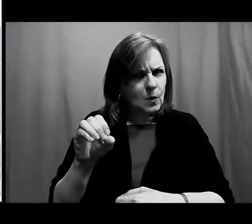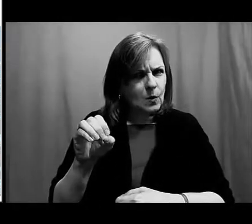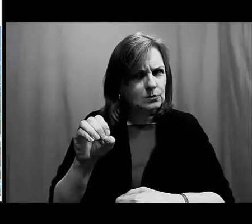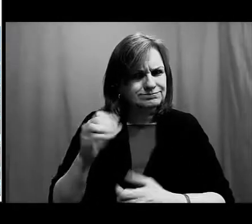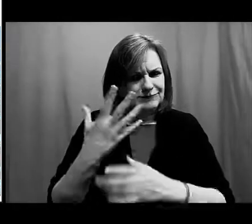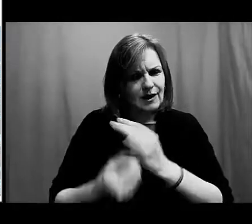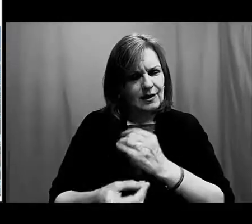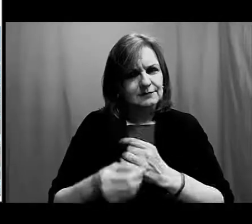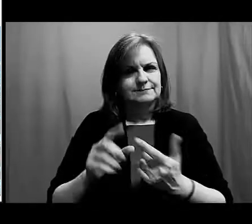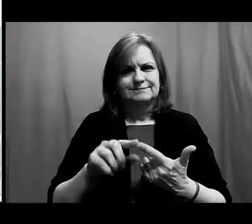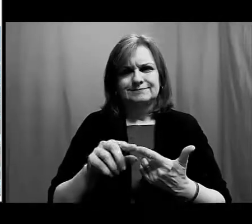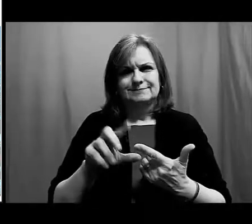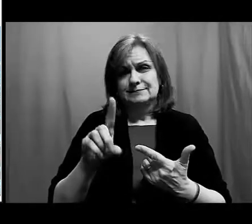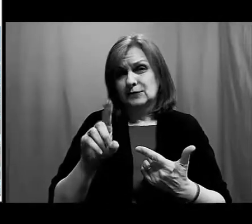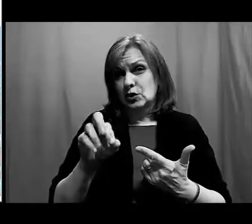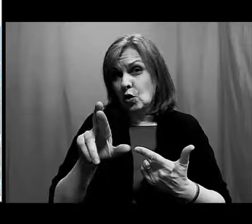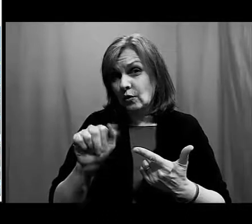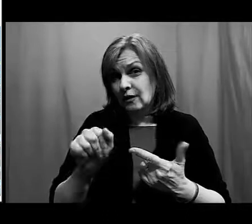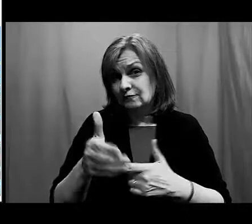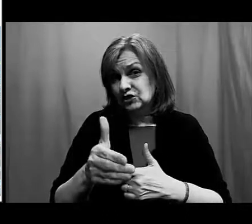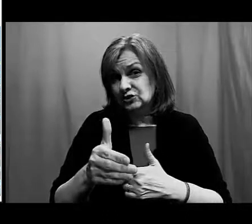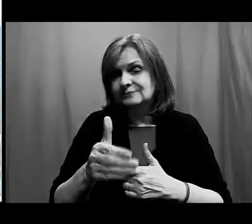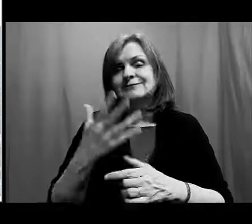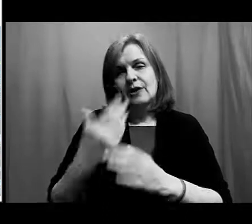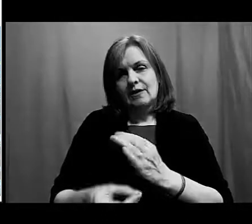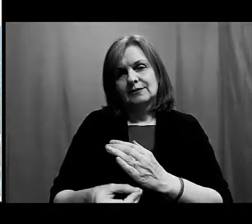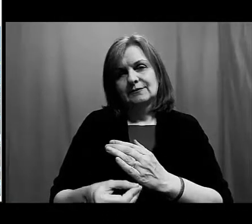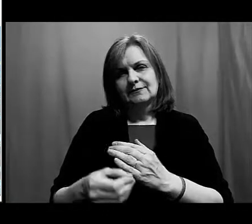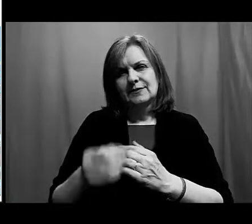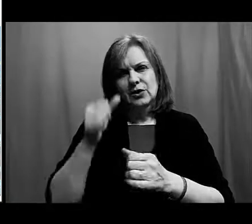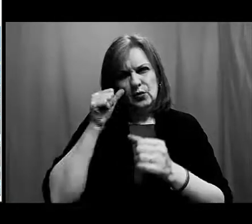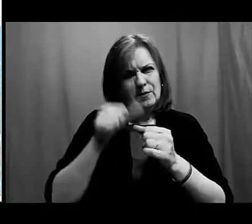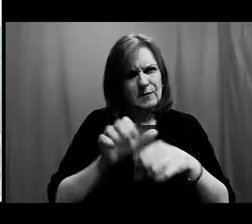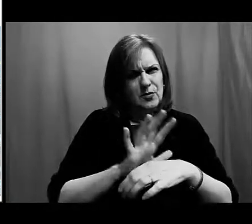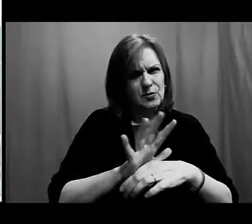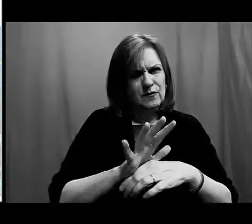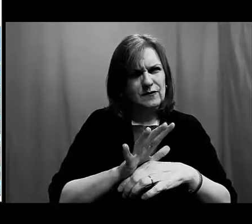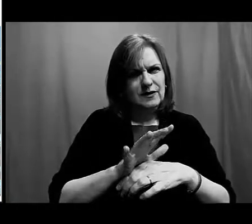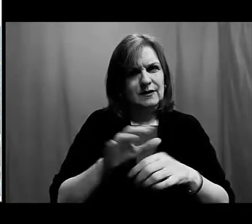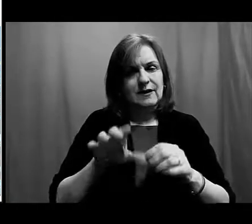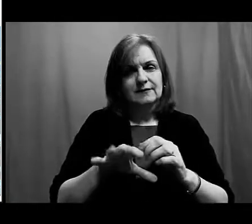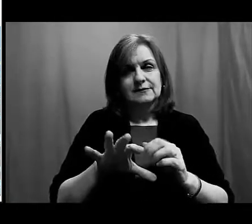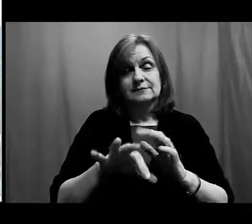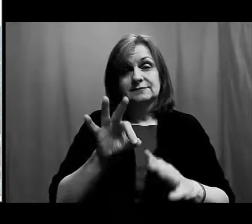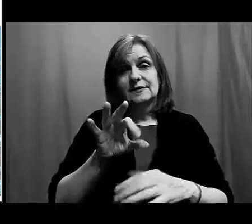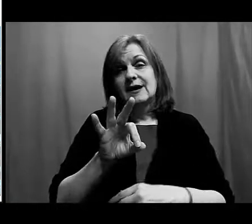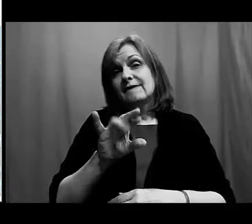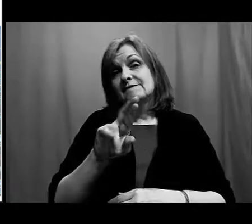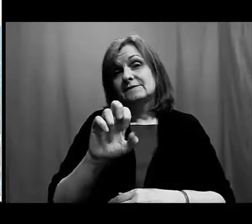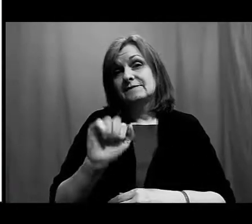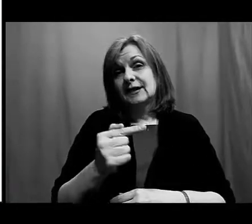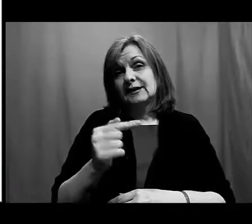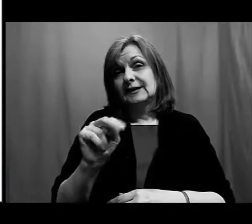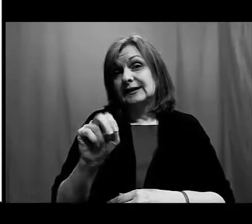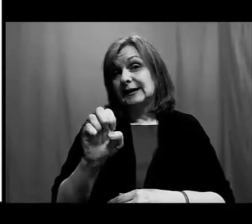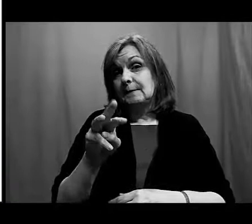Nemo, gone. Dora, gone. You remember Finding Nemo?